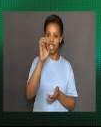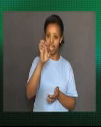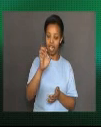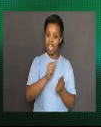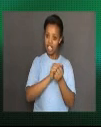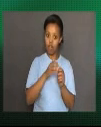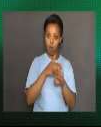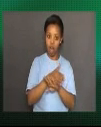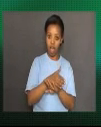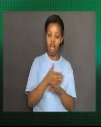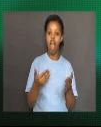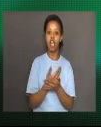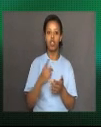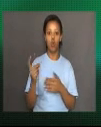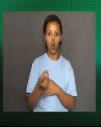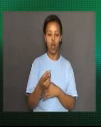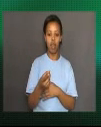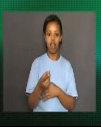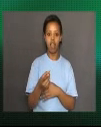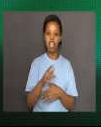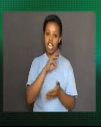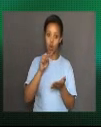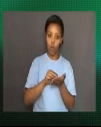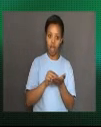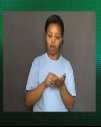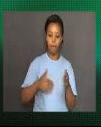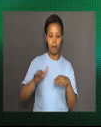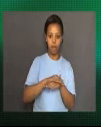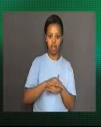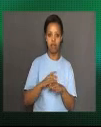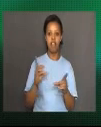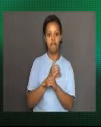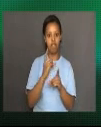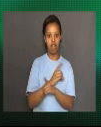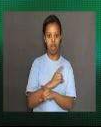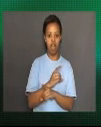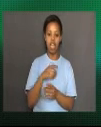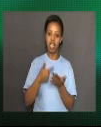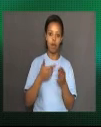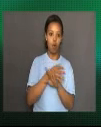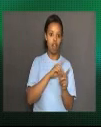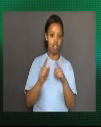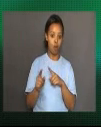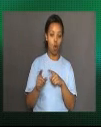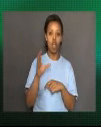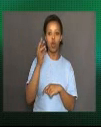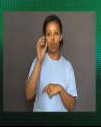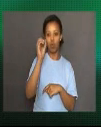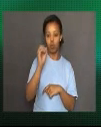nuclear membrane surrounds each haploid set, and the chromosomes